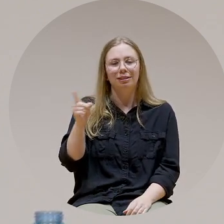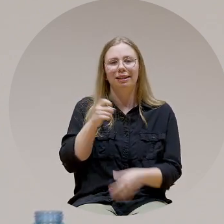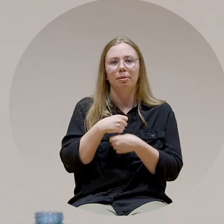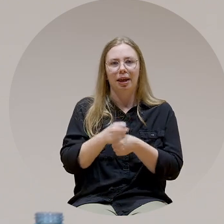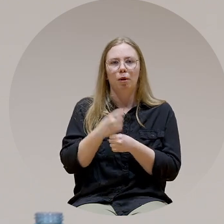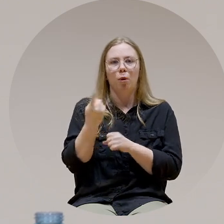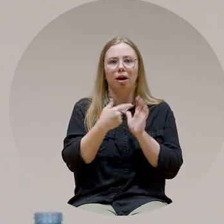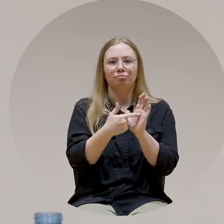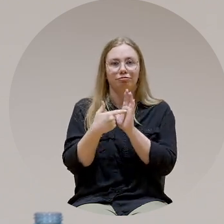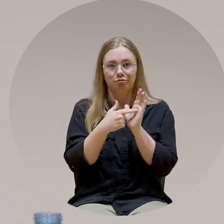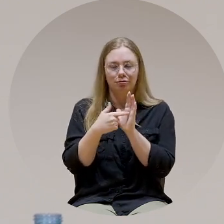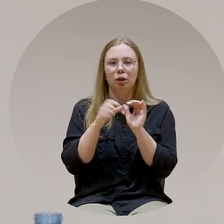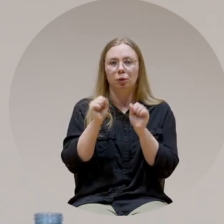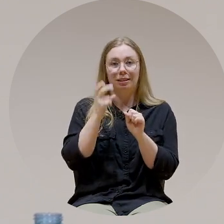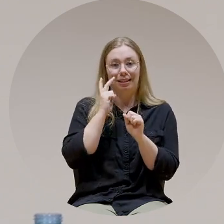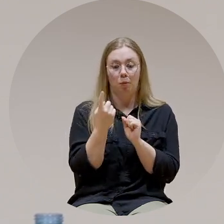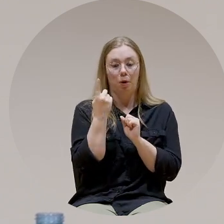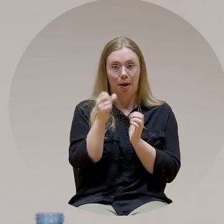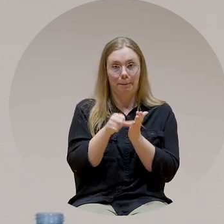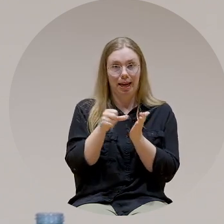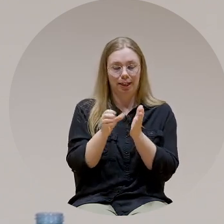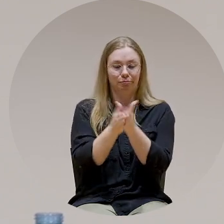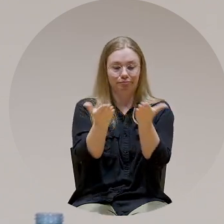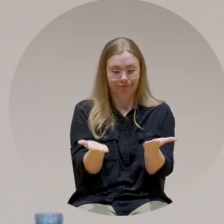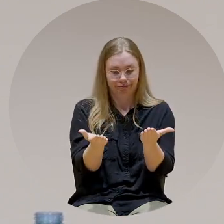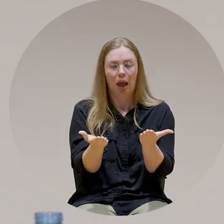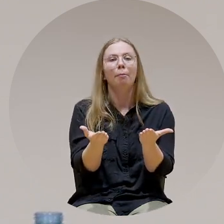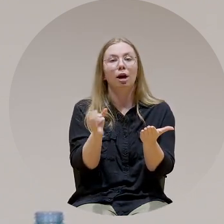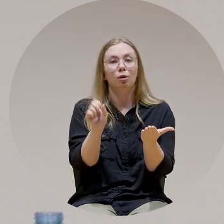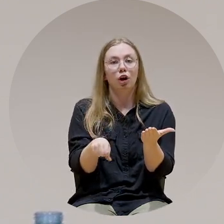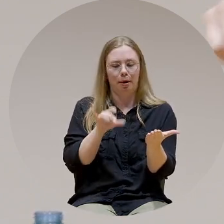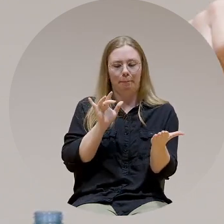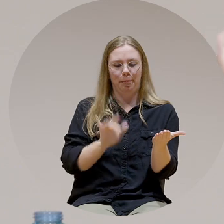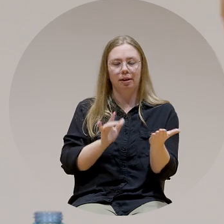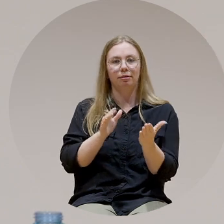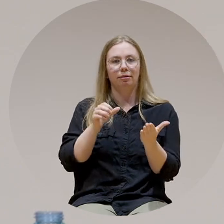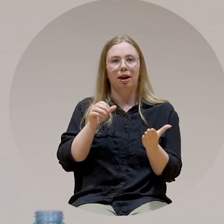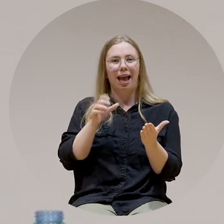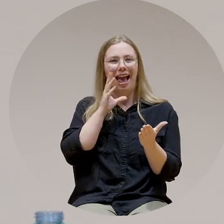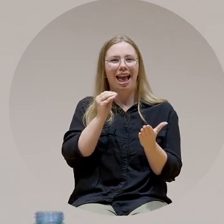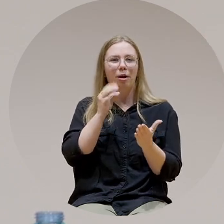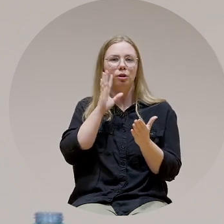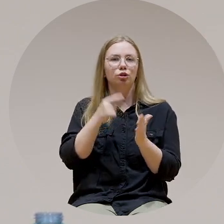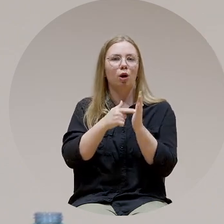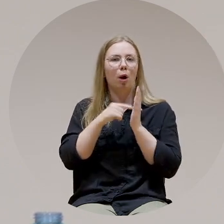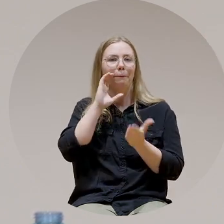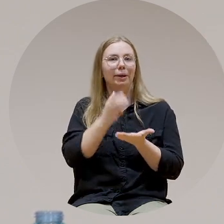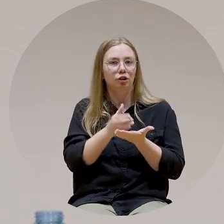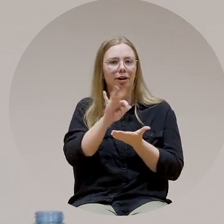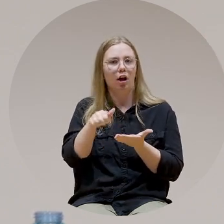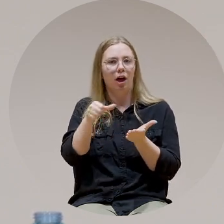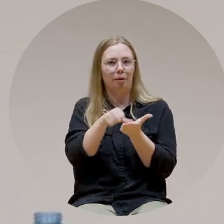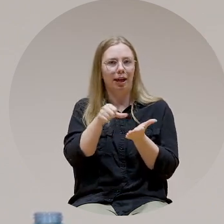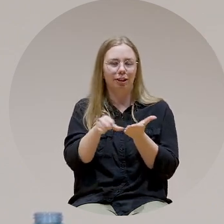could see the one page in the book, but then you could press a button and you could see pictures of the other pages, which is really what needs to be done